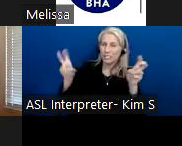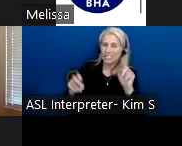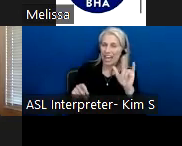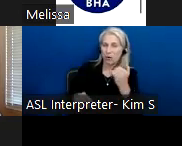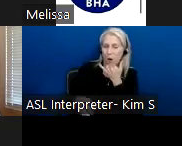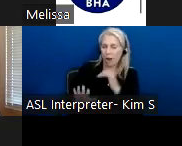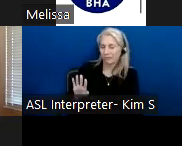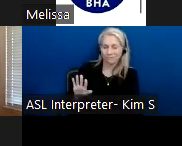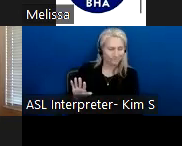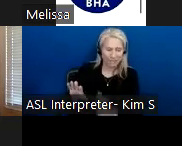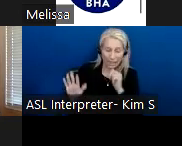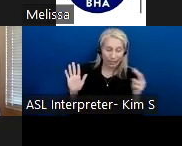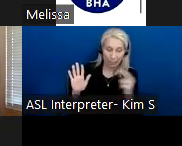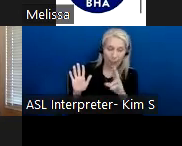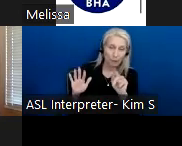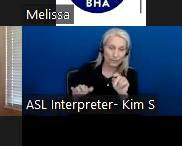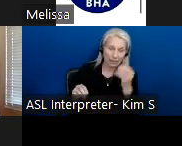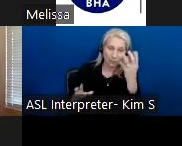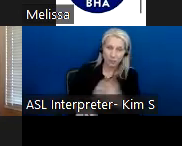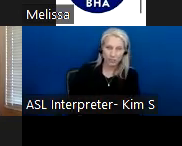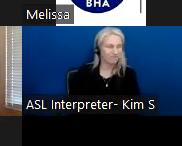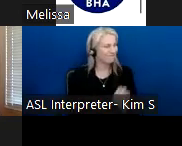okay. obviously did not look at the updated information.